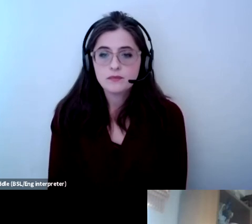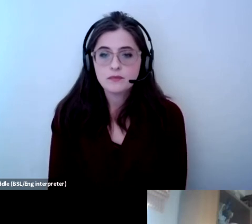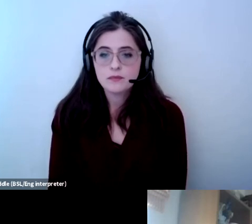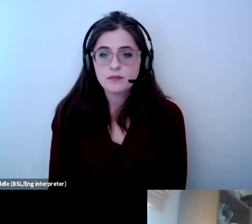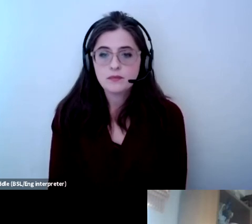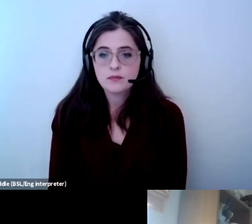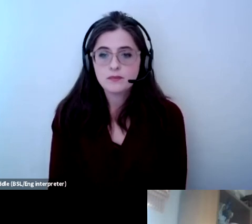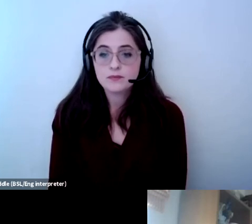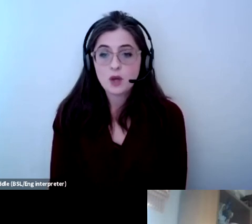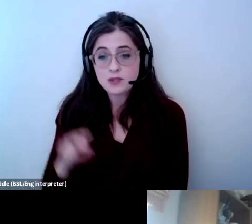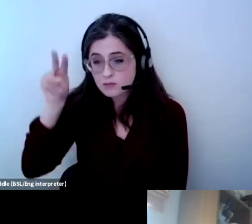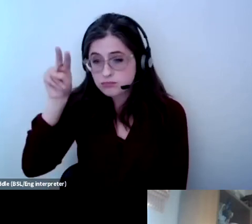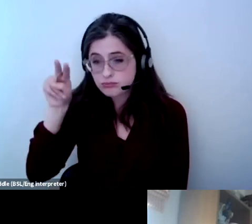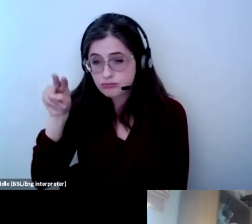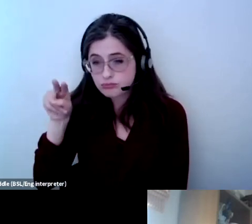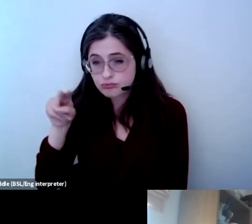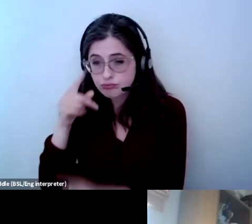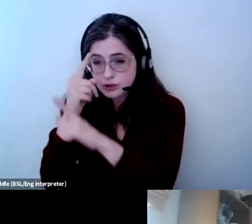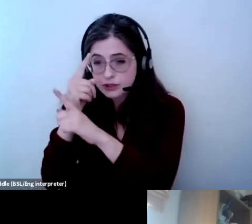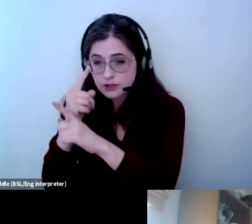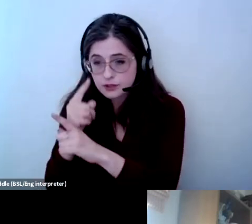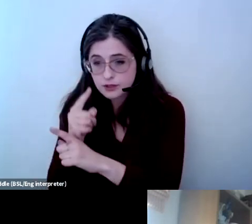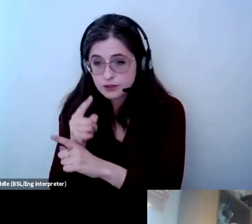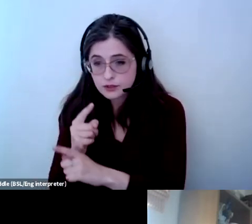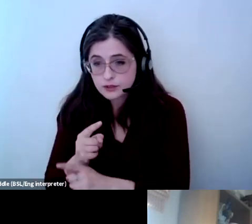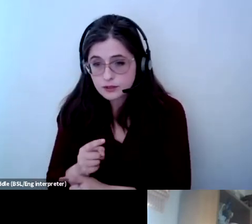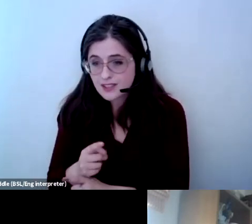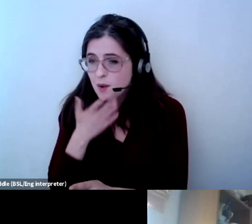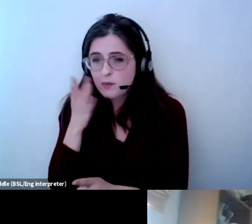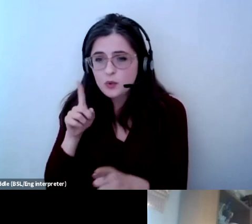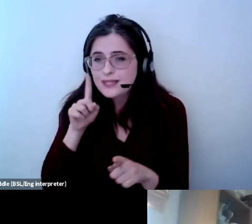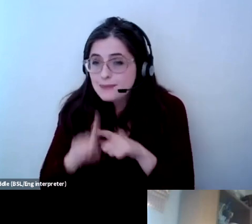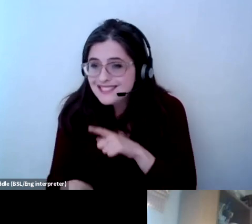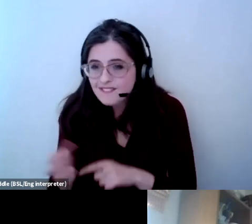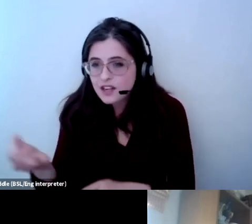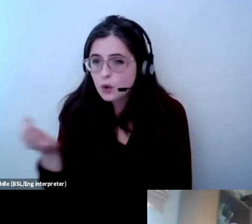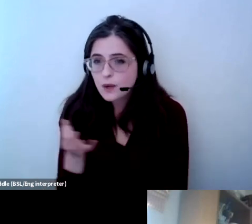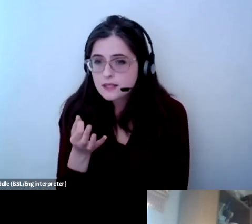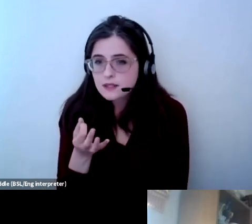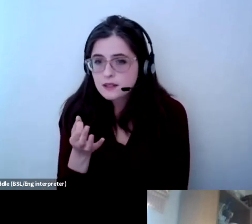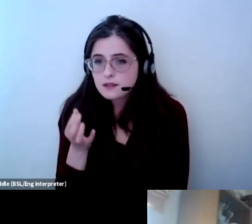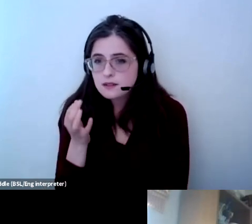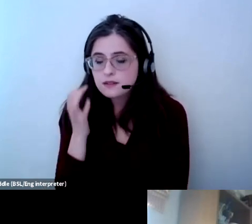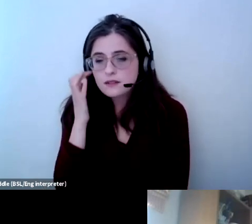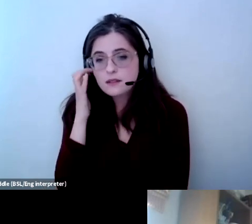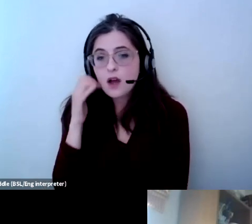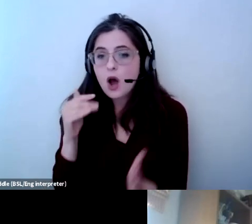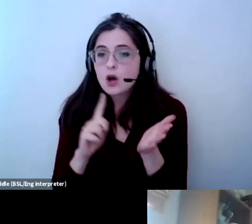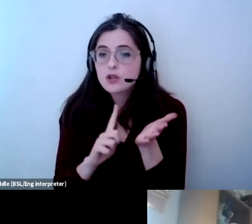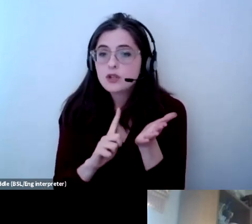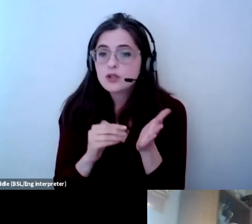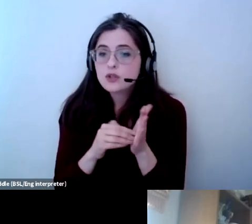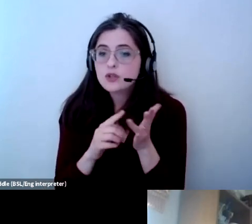I'm just having a quick look through the chat. There aren't any specific questions I can see, but Zolo in Mongolia